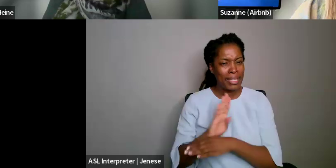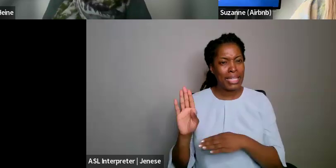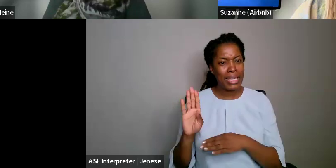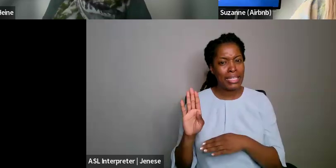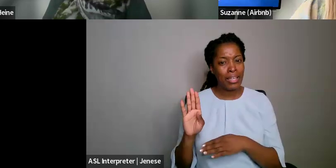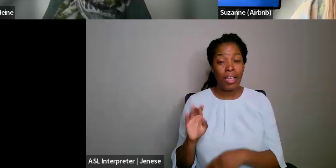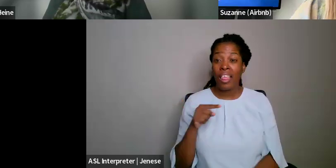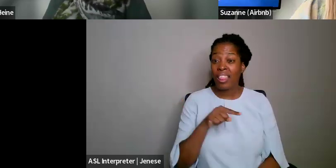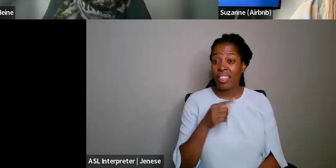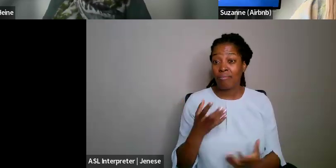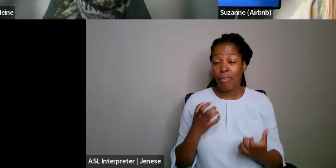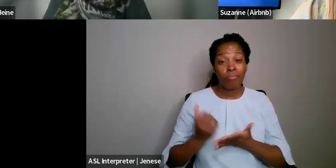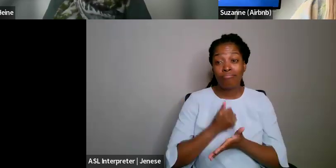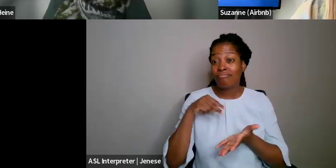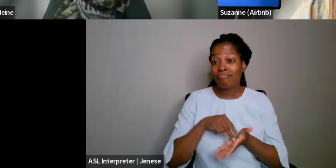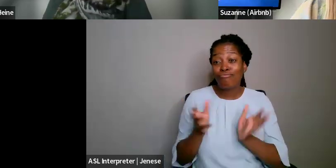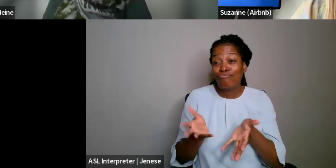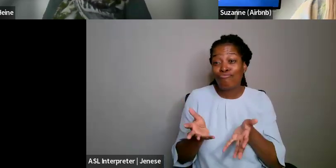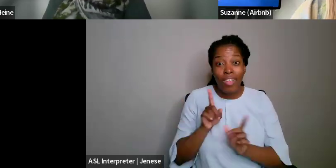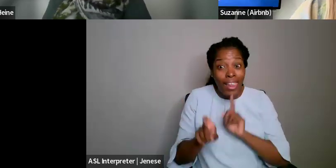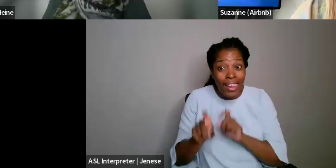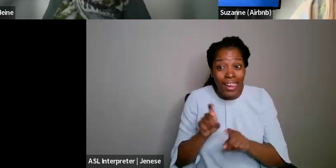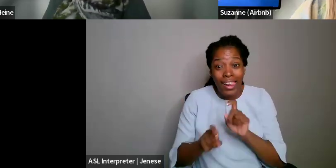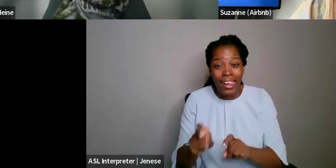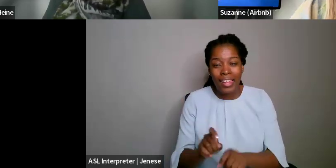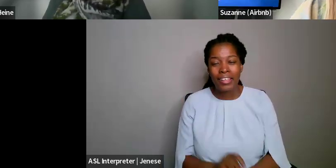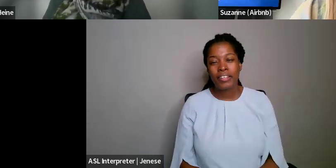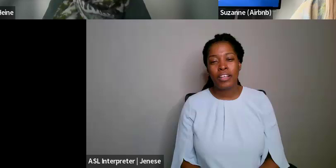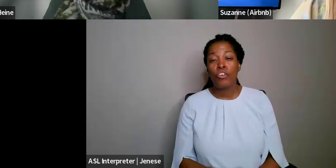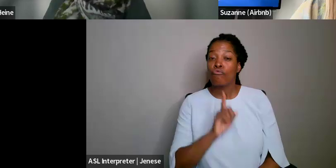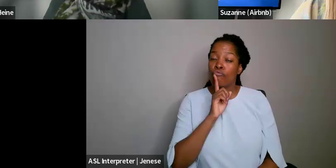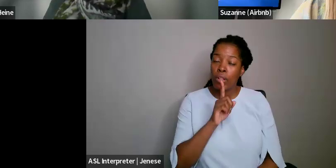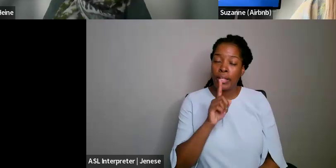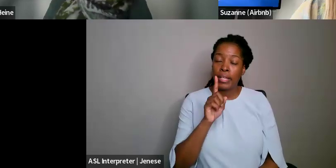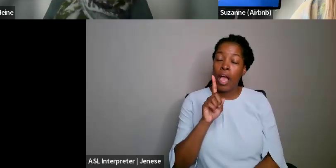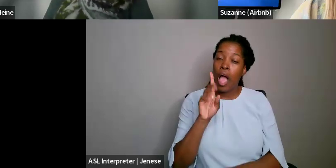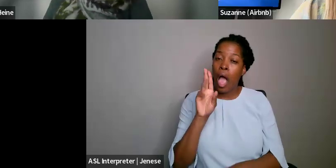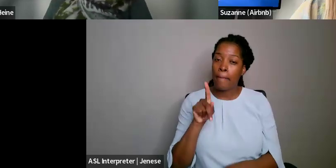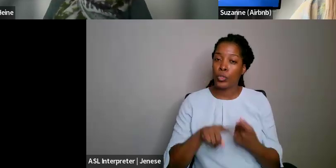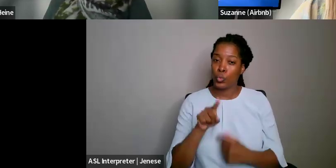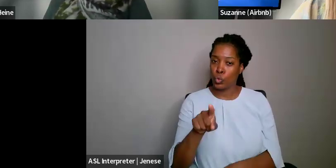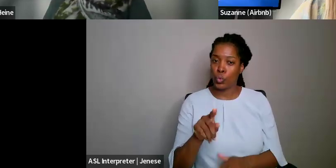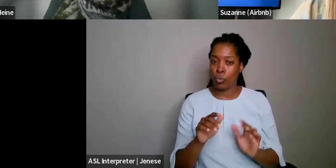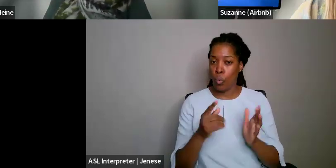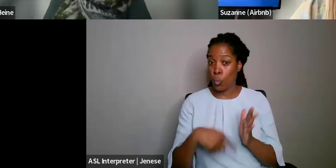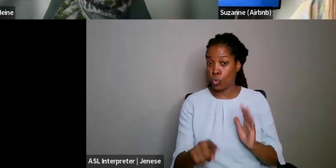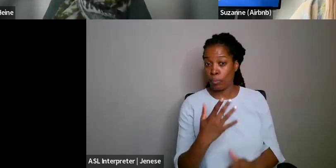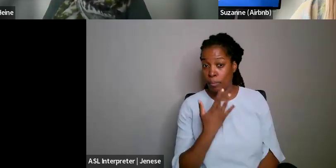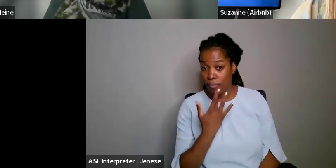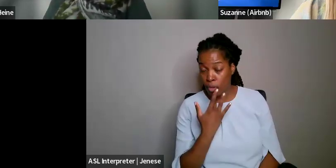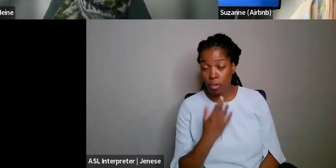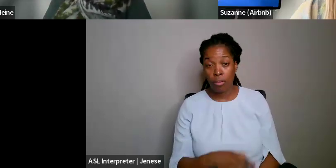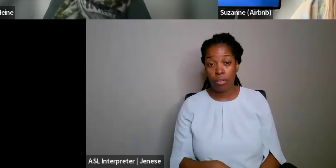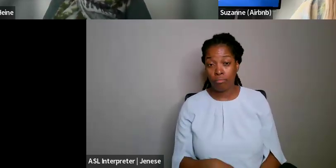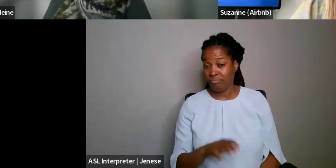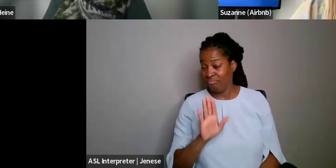and chat and ask you 1,000 questions. But it's really up to you how you handle all of that. You can really do whatever you want because you